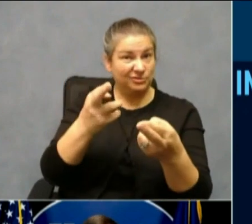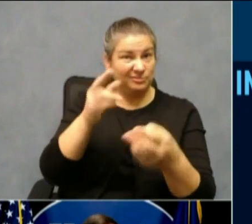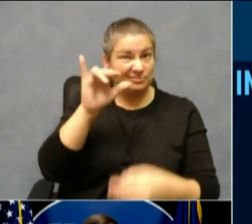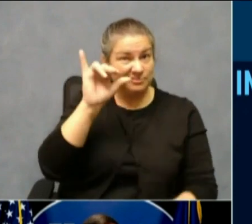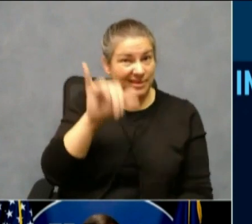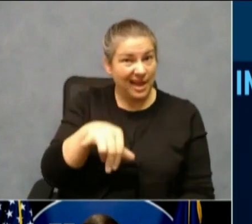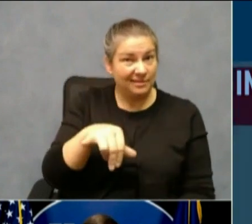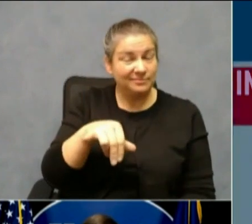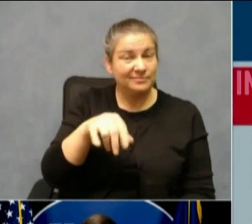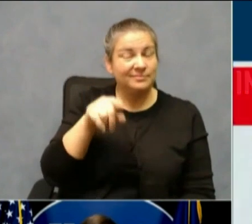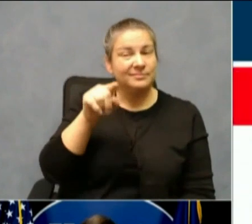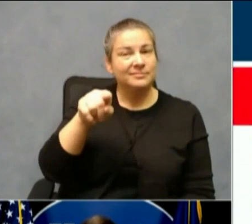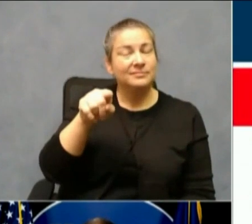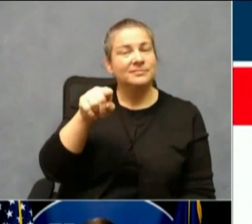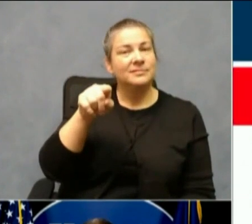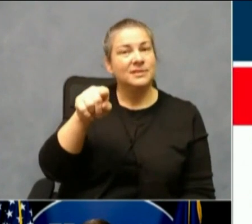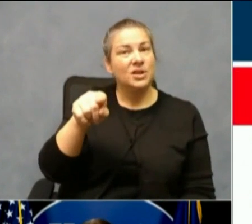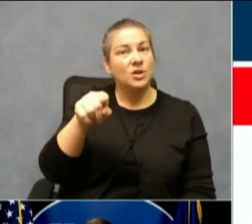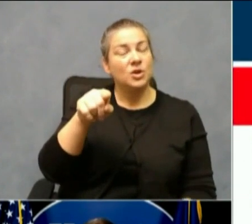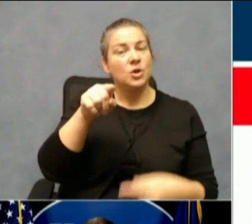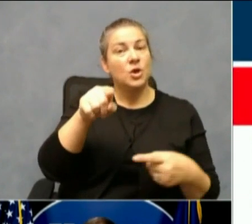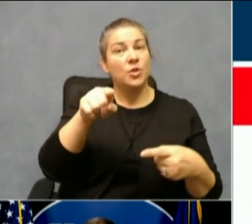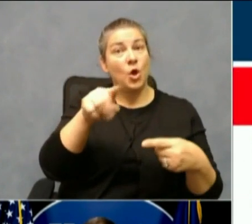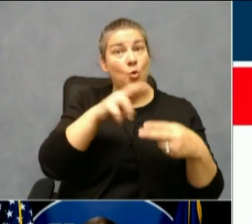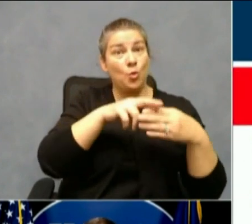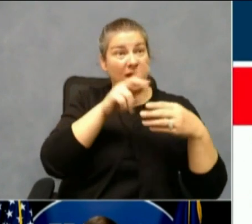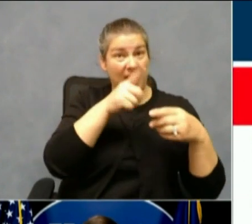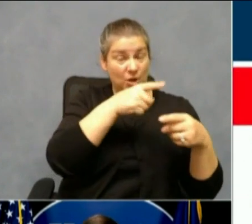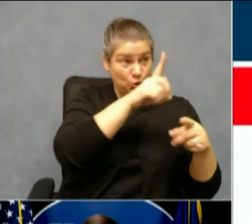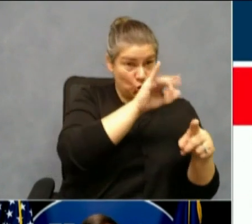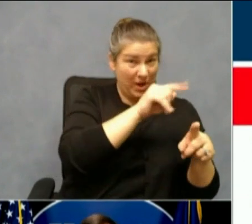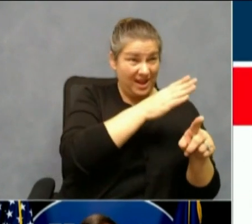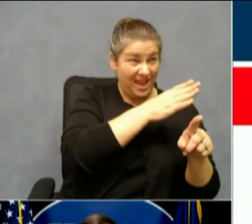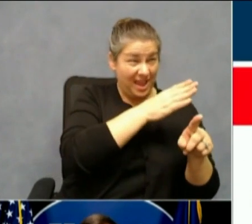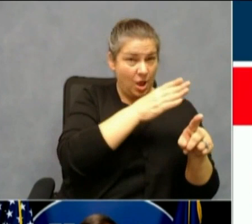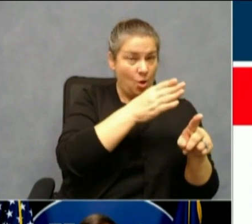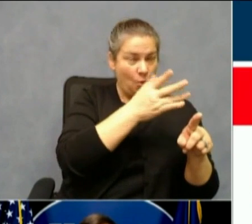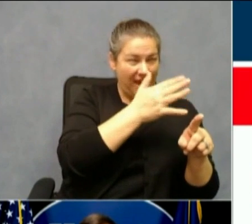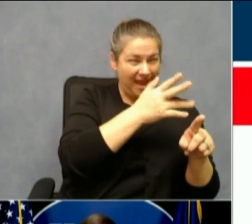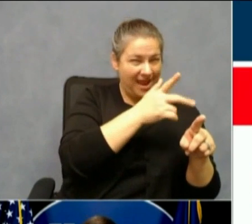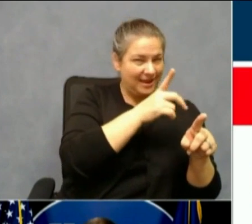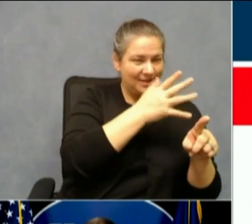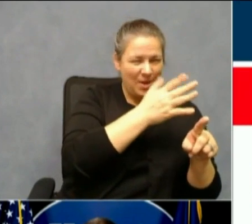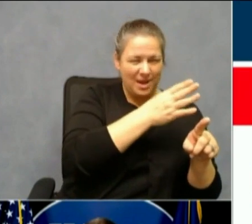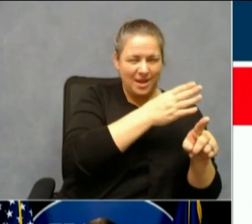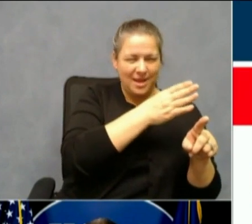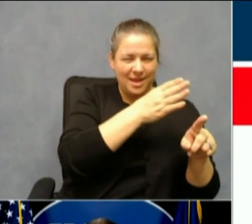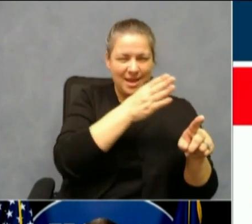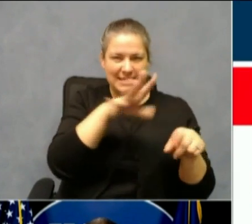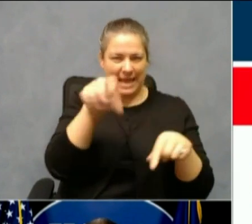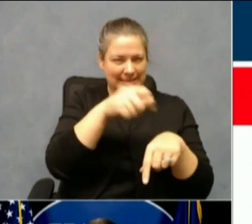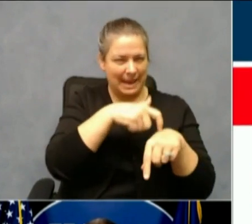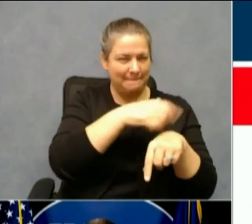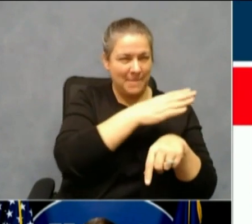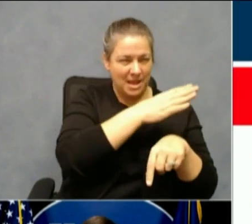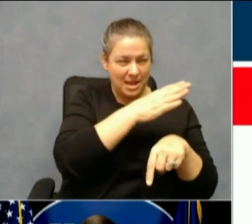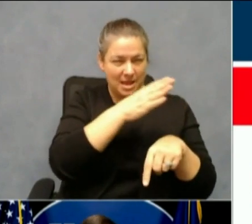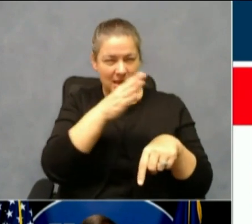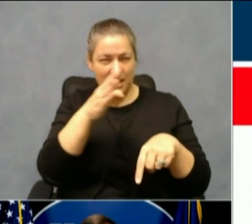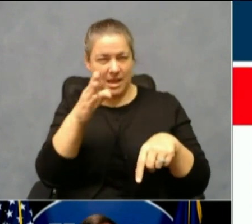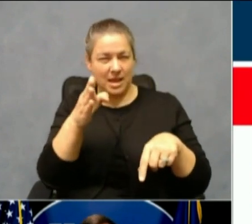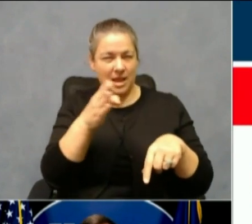the results trail the numbers we see now, because it takes a little bit of time to turn